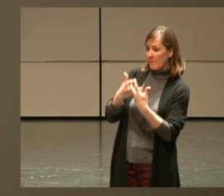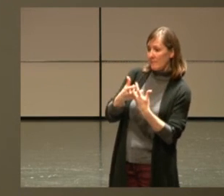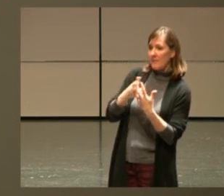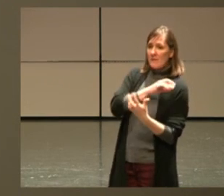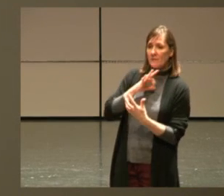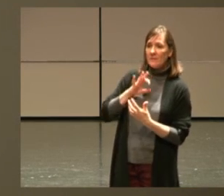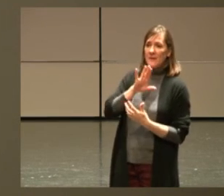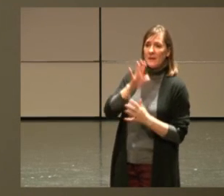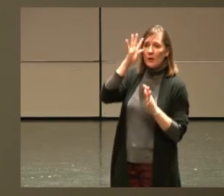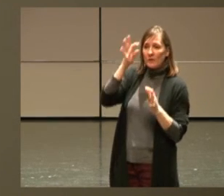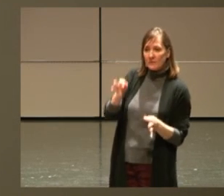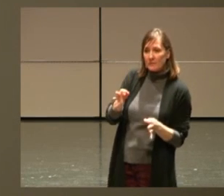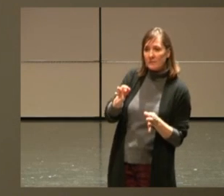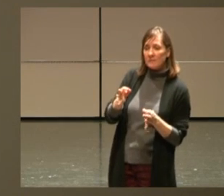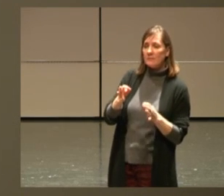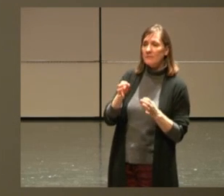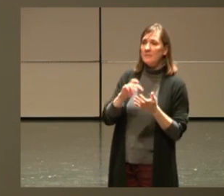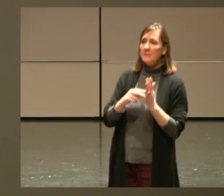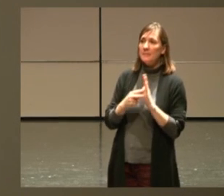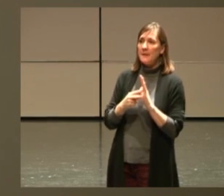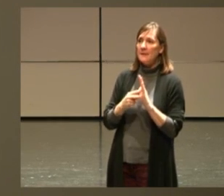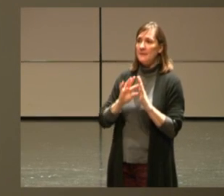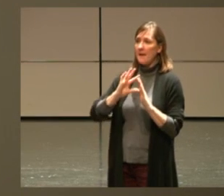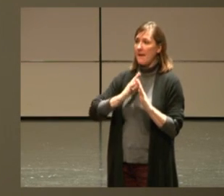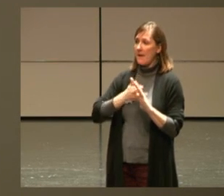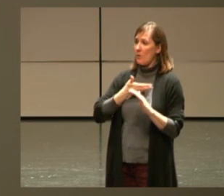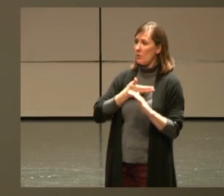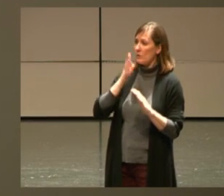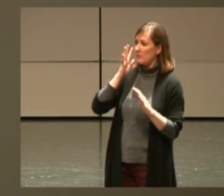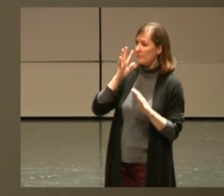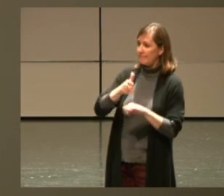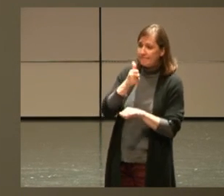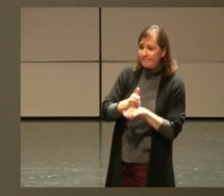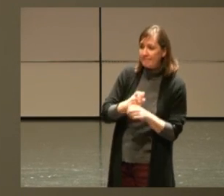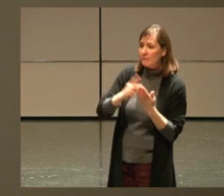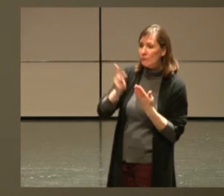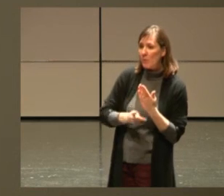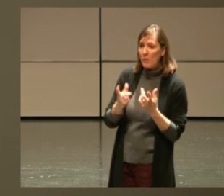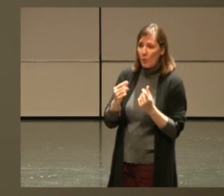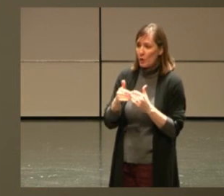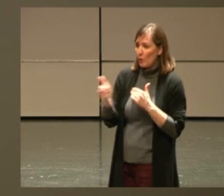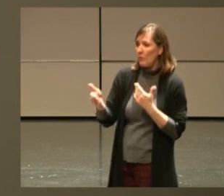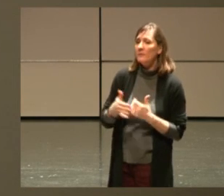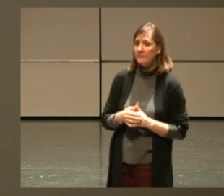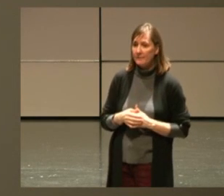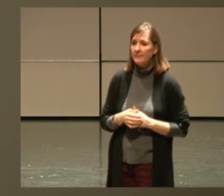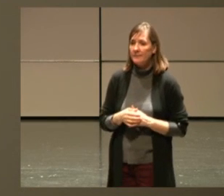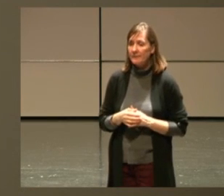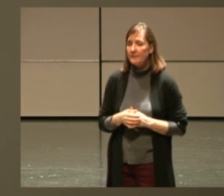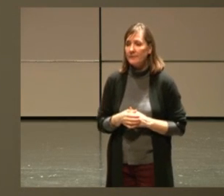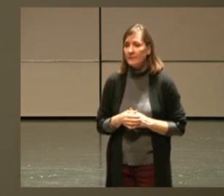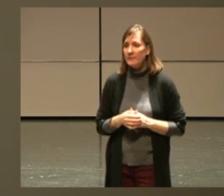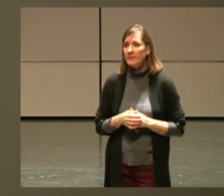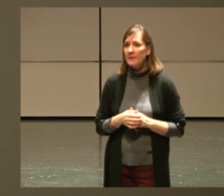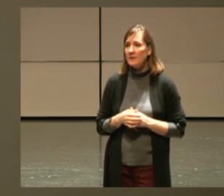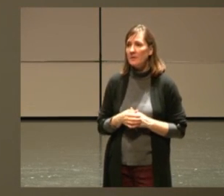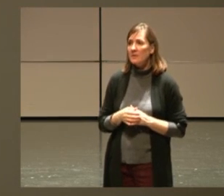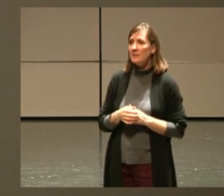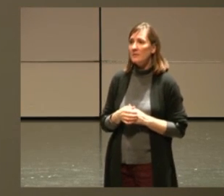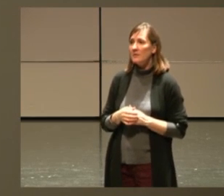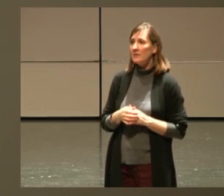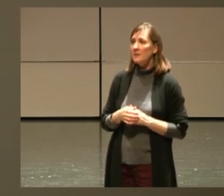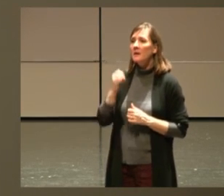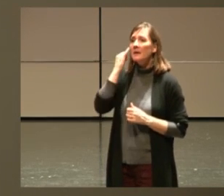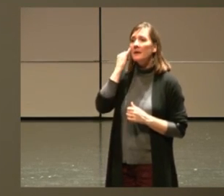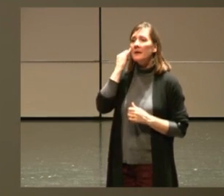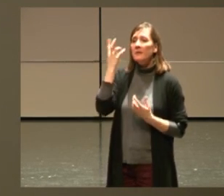all the activities that we should be taking on campus to do that. As you can appreciate, and if you look at the material that's happening,